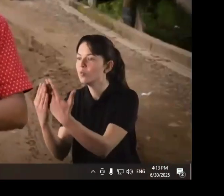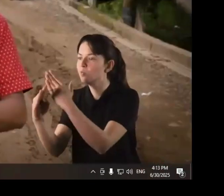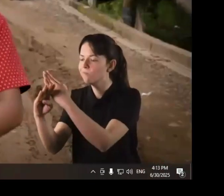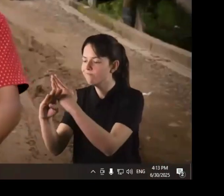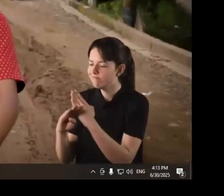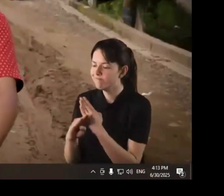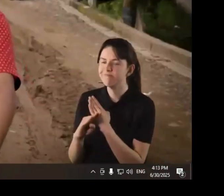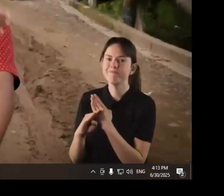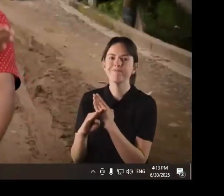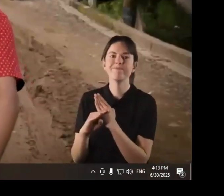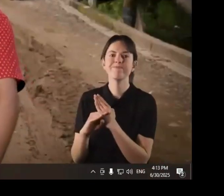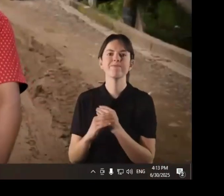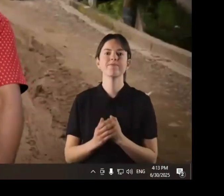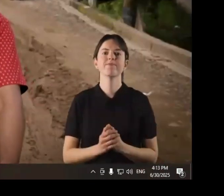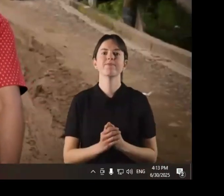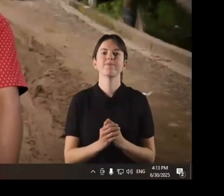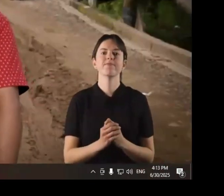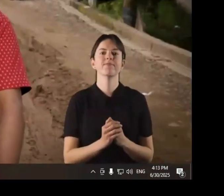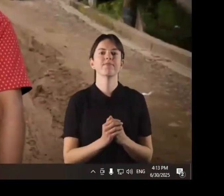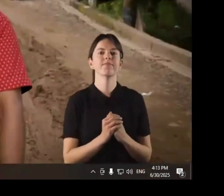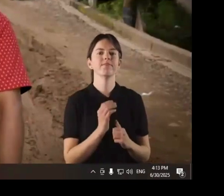I was left out of school.